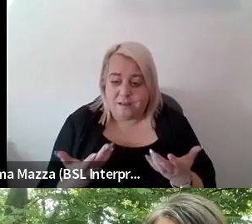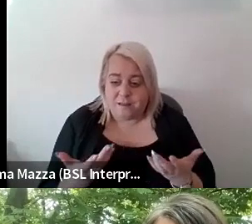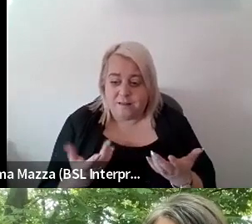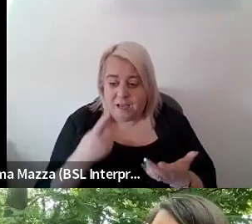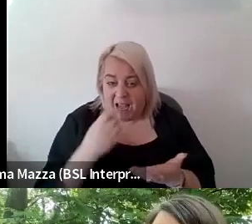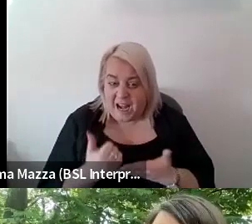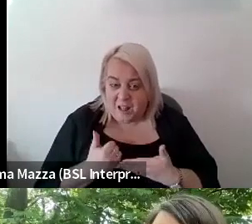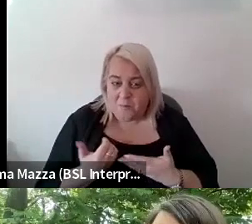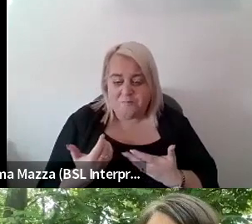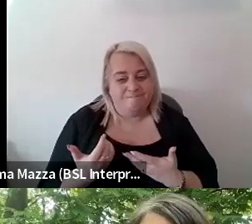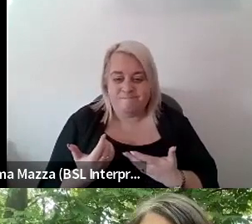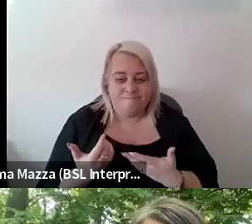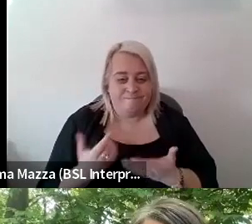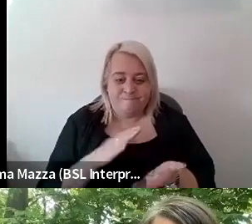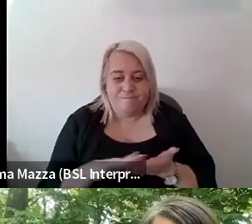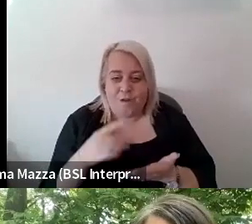experience.